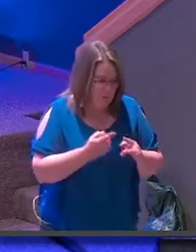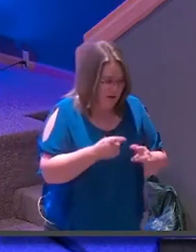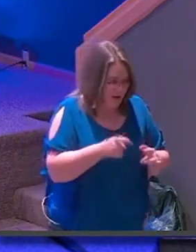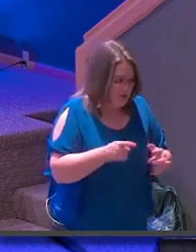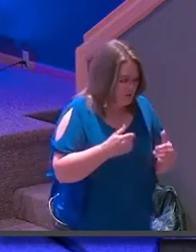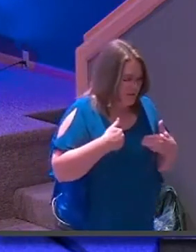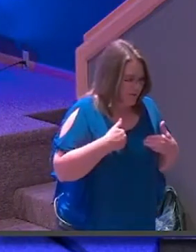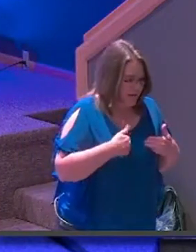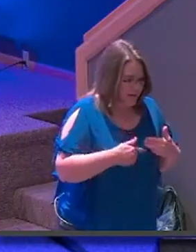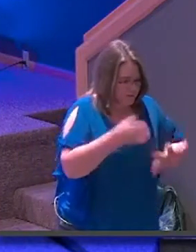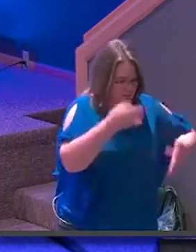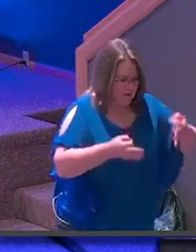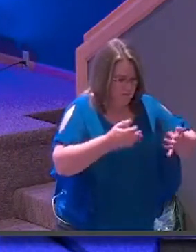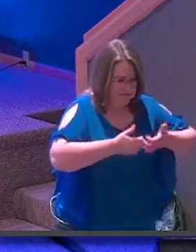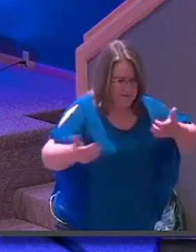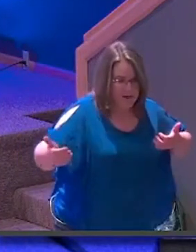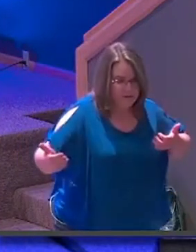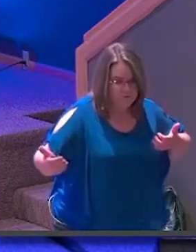separation.